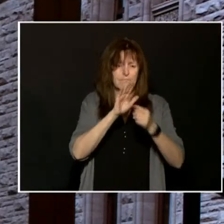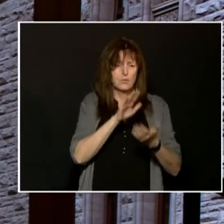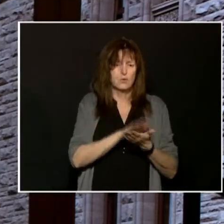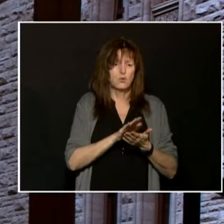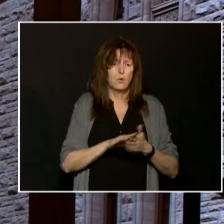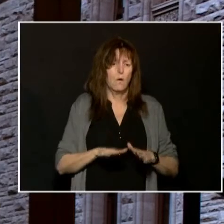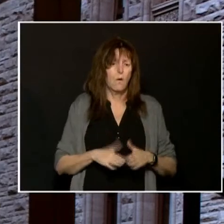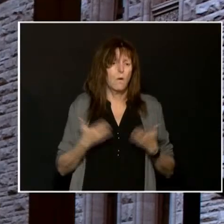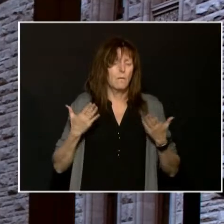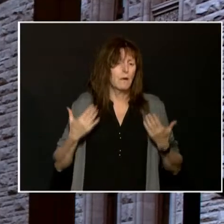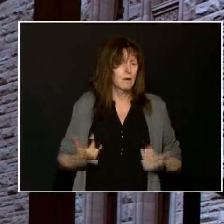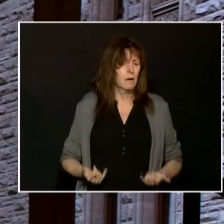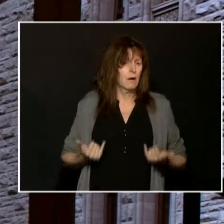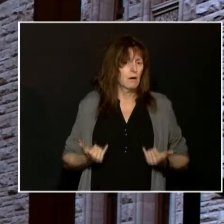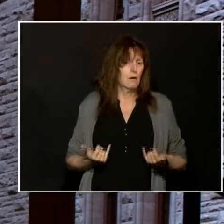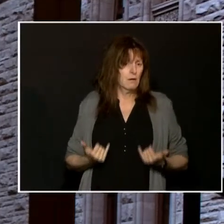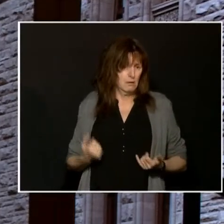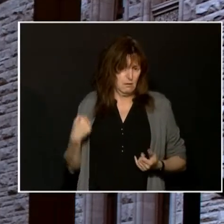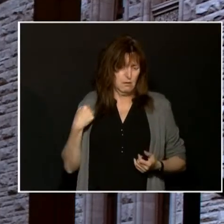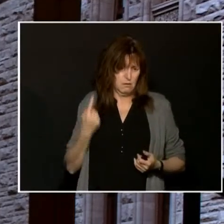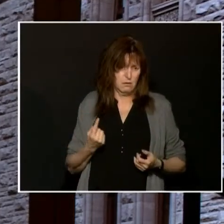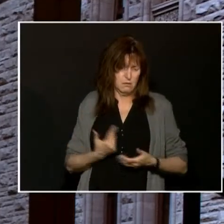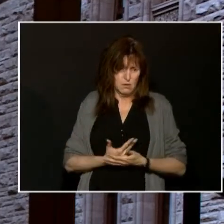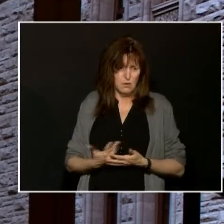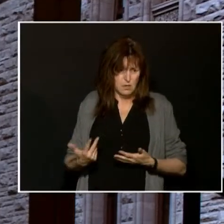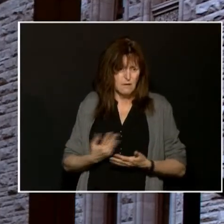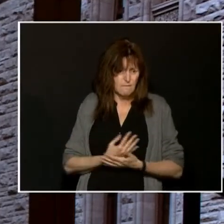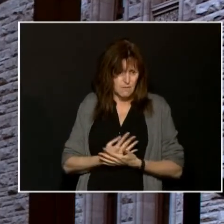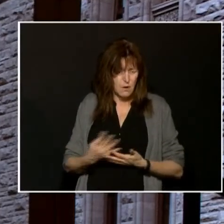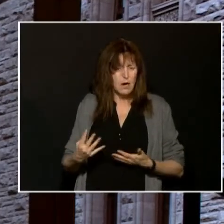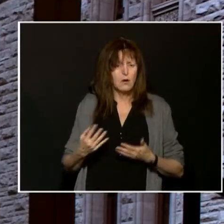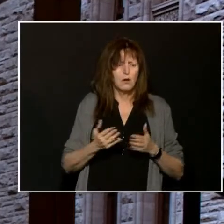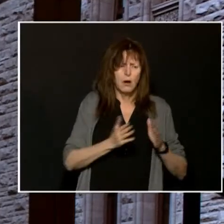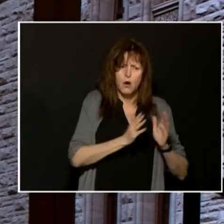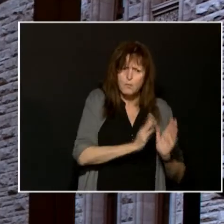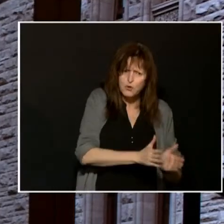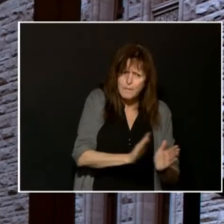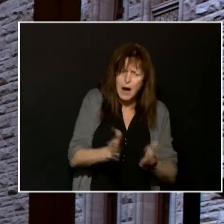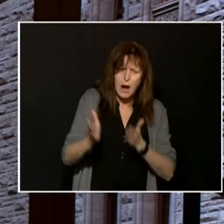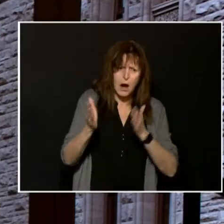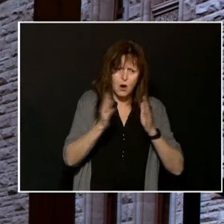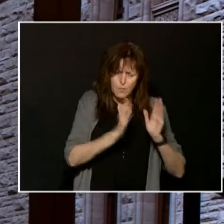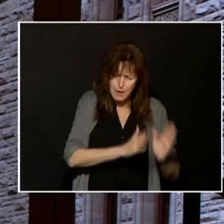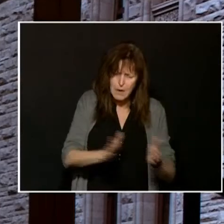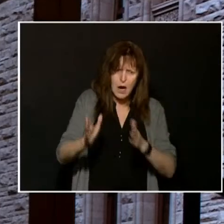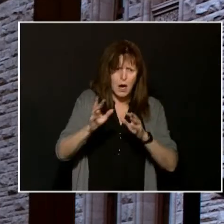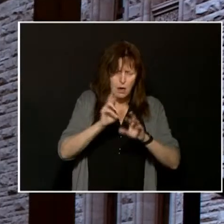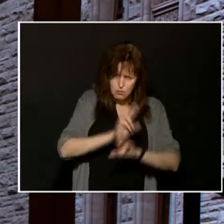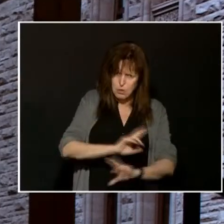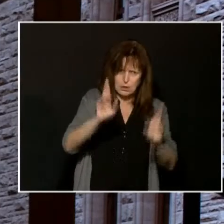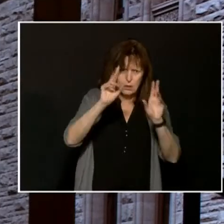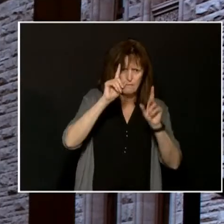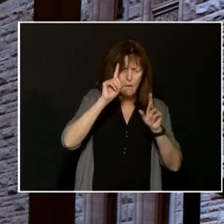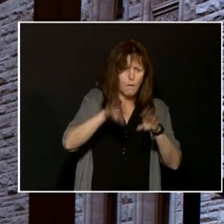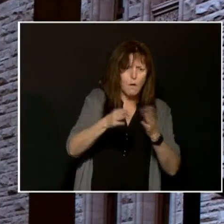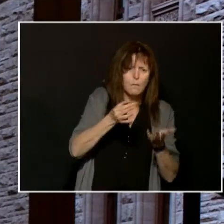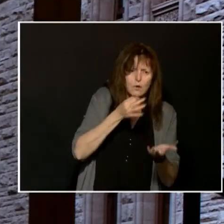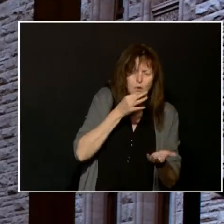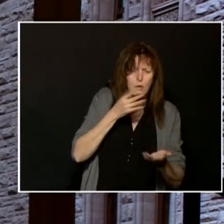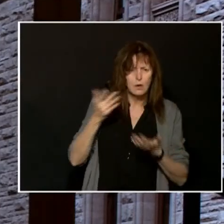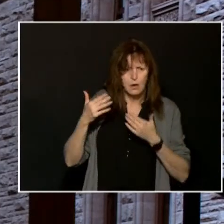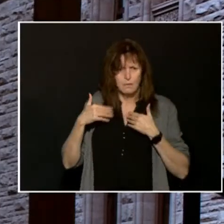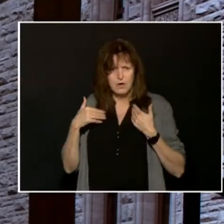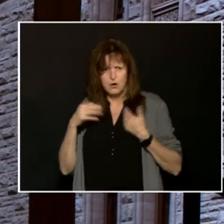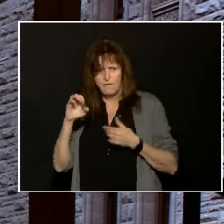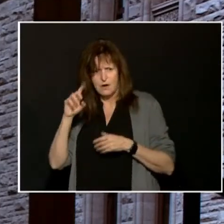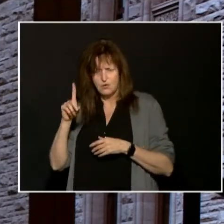at least 3 to 4 weeks to get ready for it. And we've had consultation with the Ministry of Education. We have a consultation with